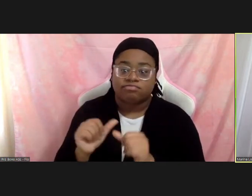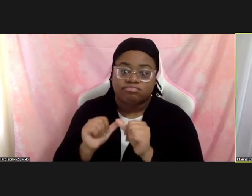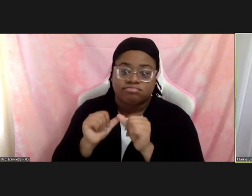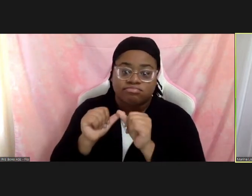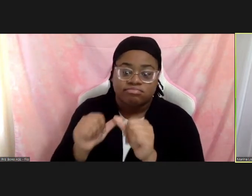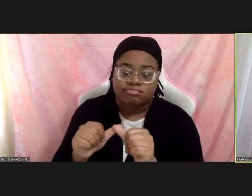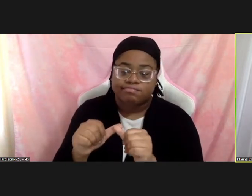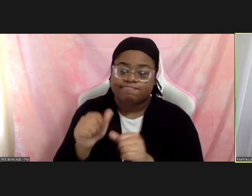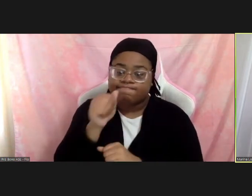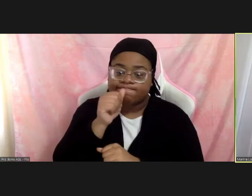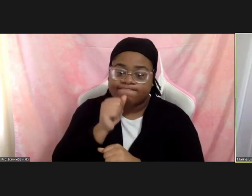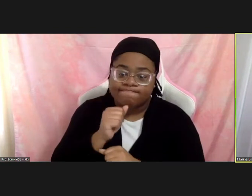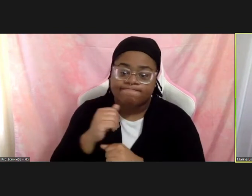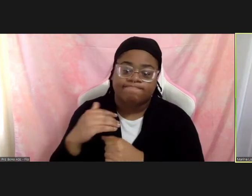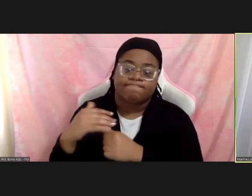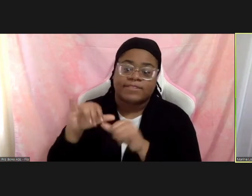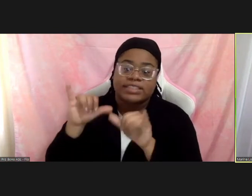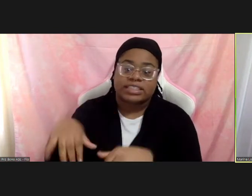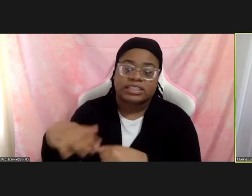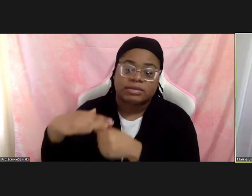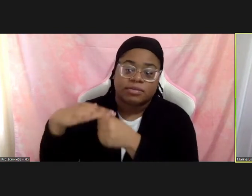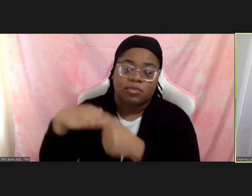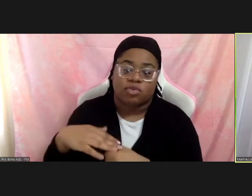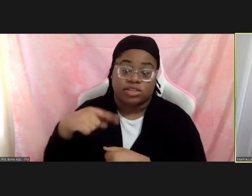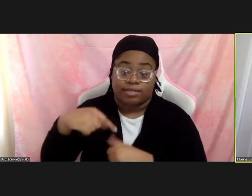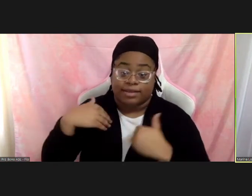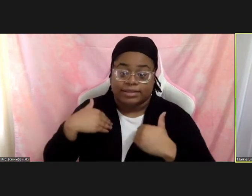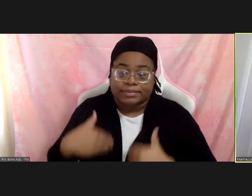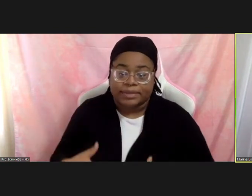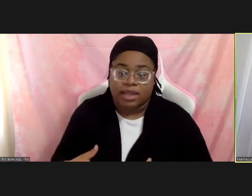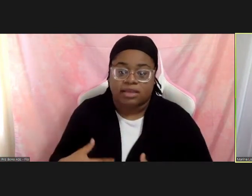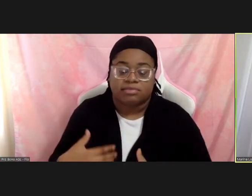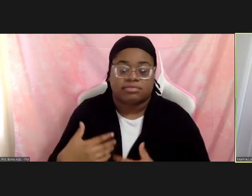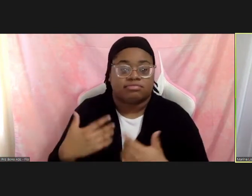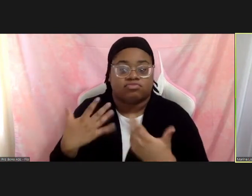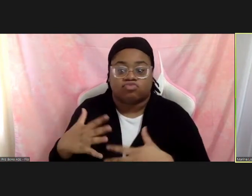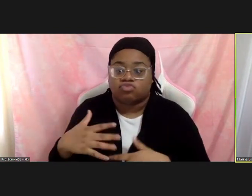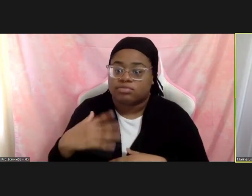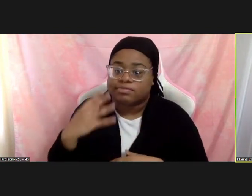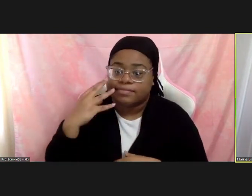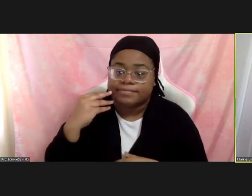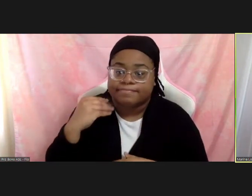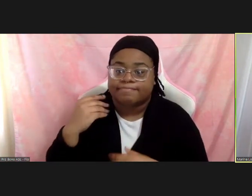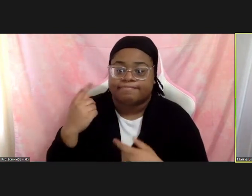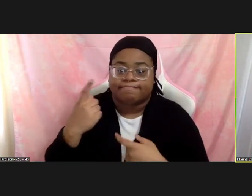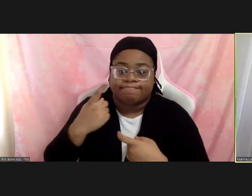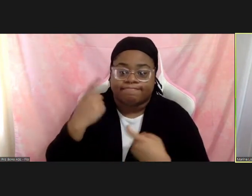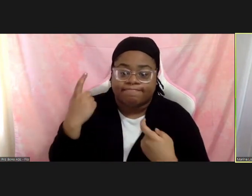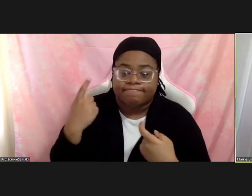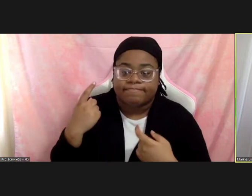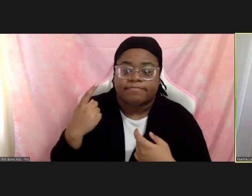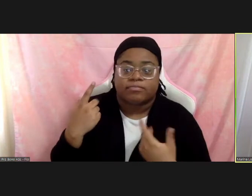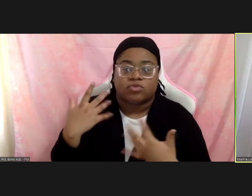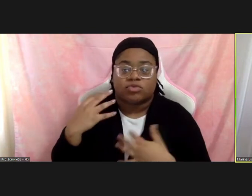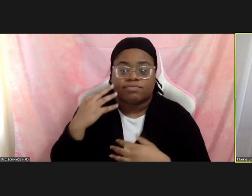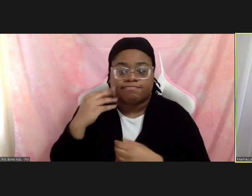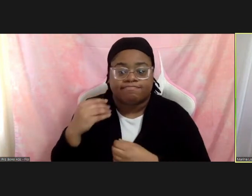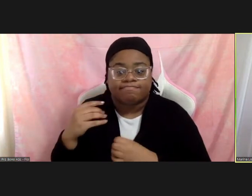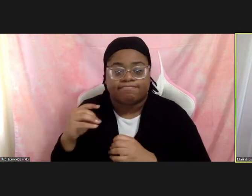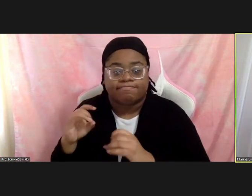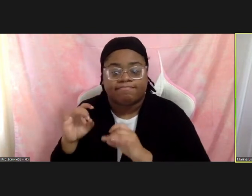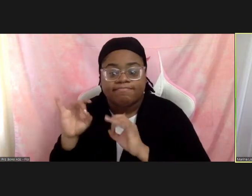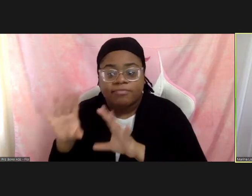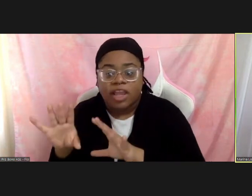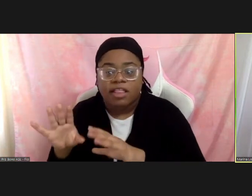oppression. It is these bodies that have both endured and delivered violence across many